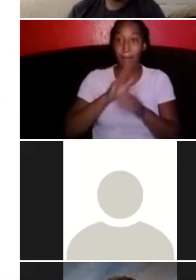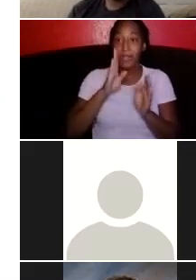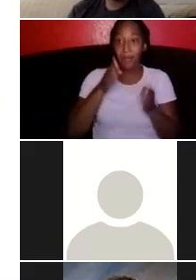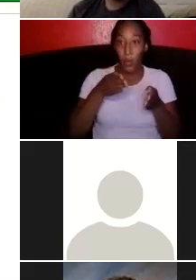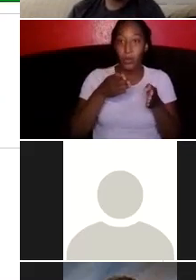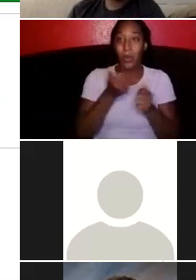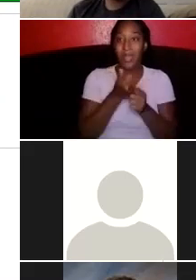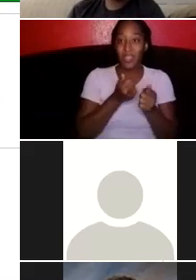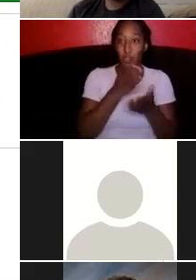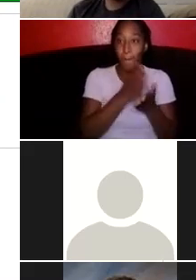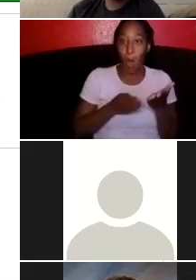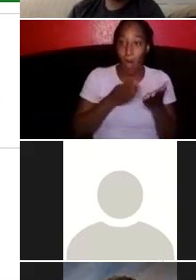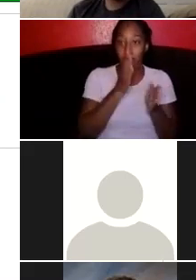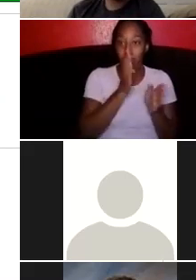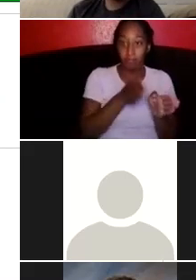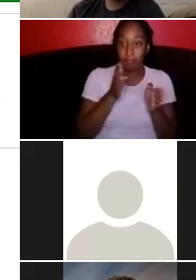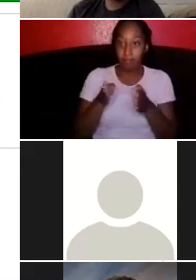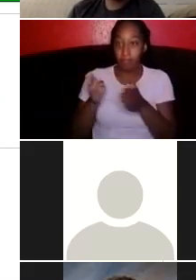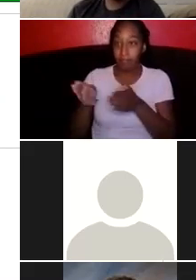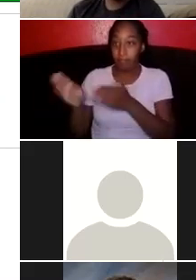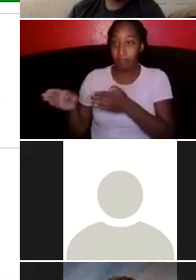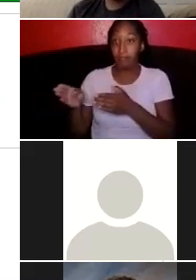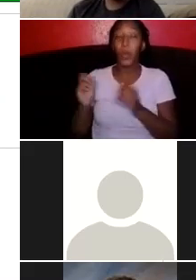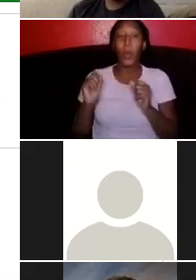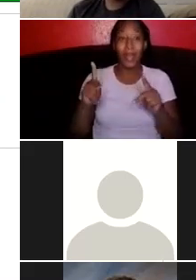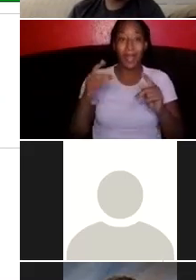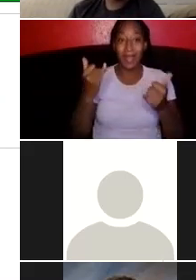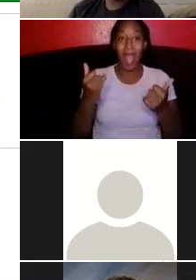So gravitation. All right.